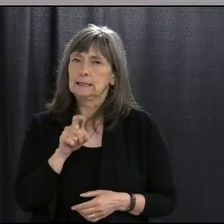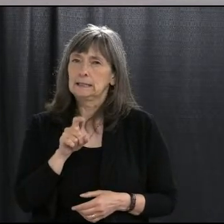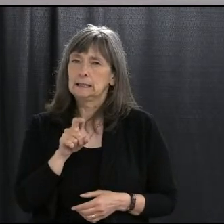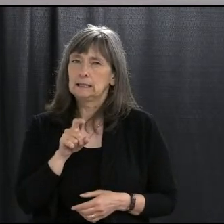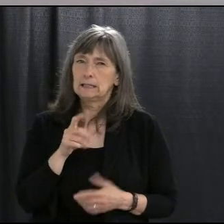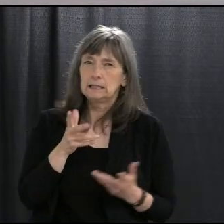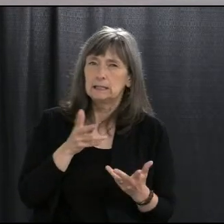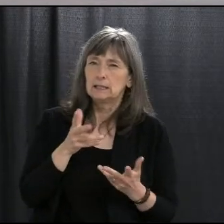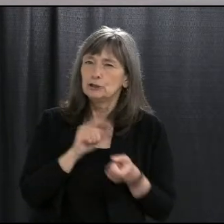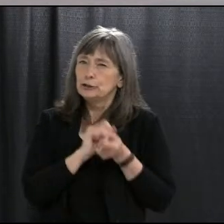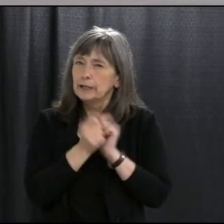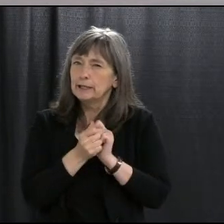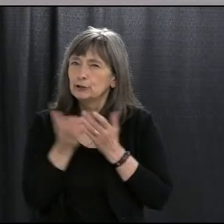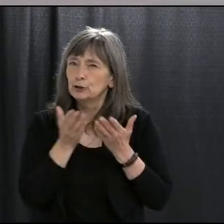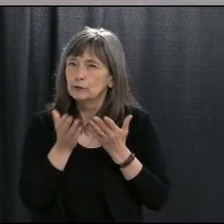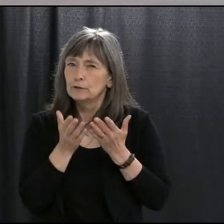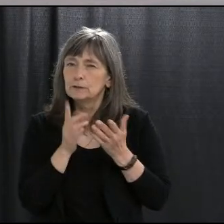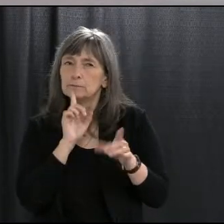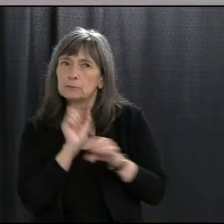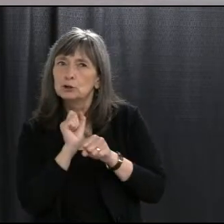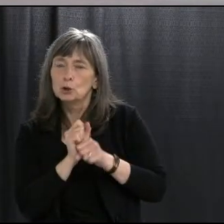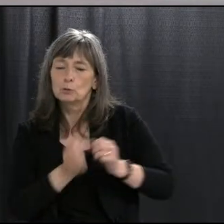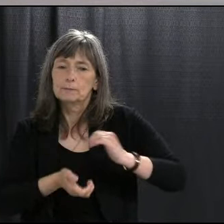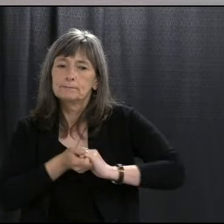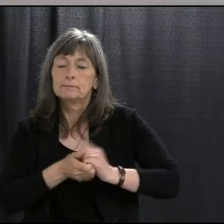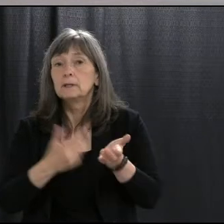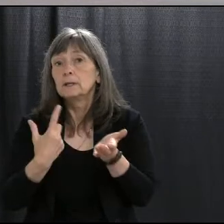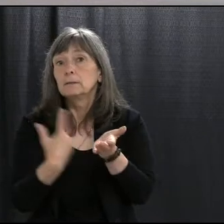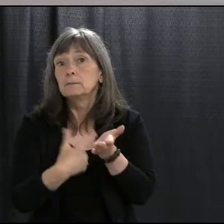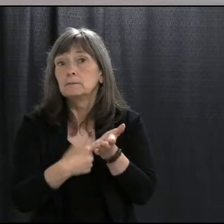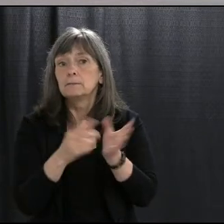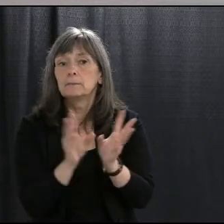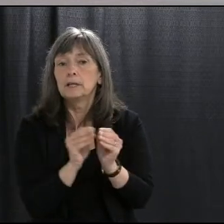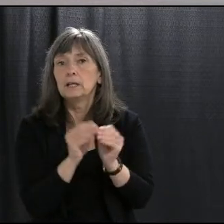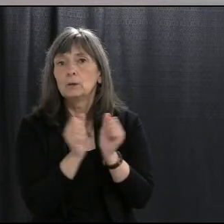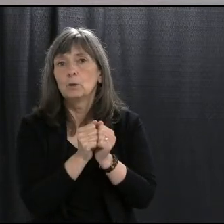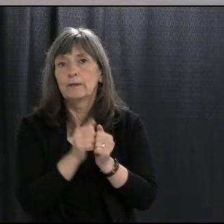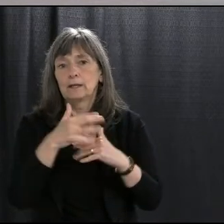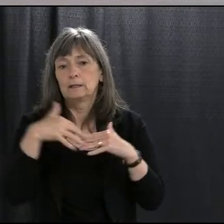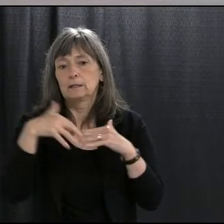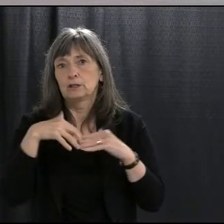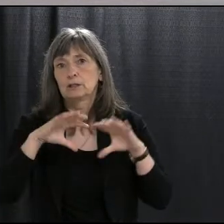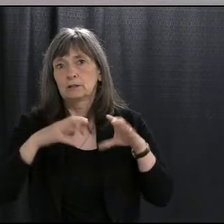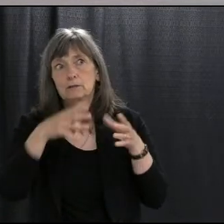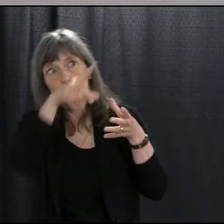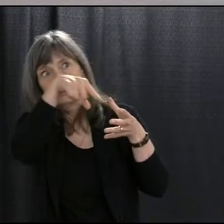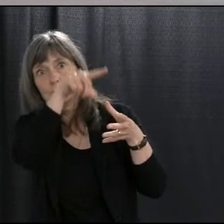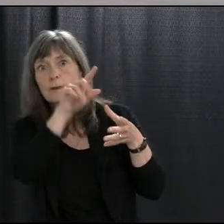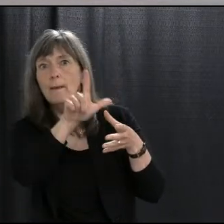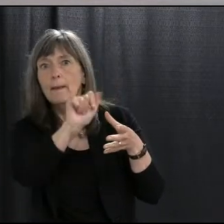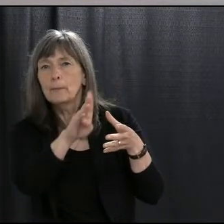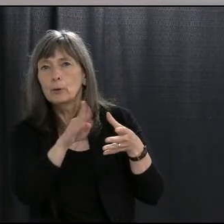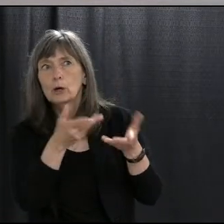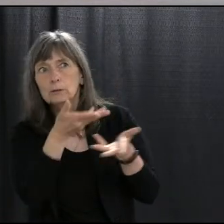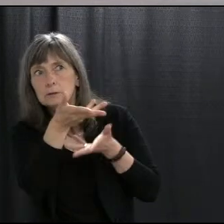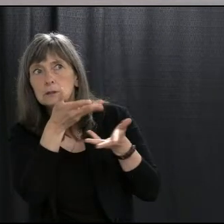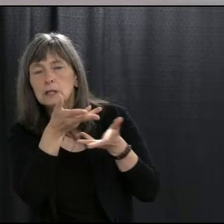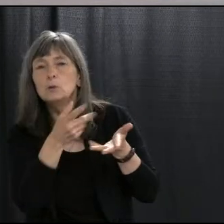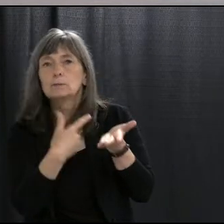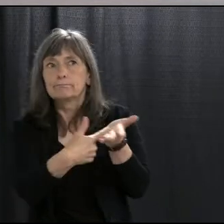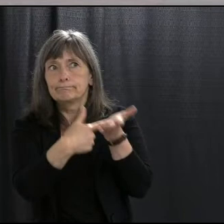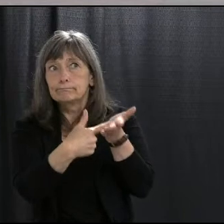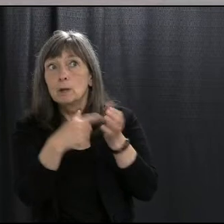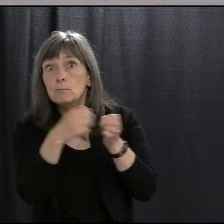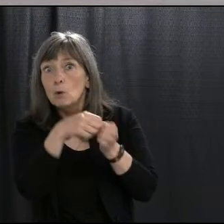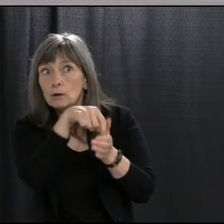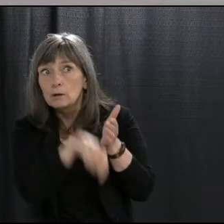this service looks like with our Indigenous partners, and that work will proceed now that this announcement is made with the